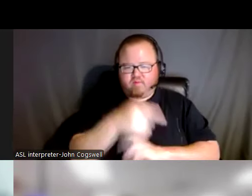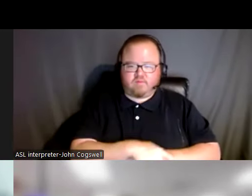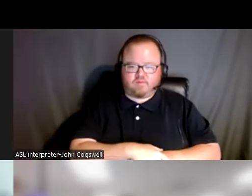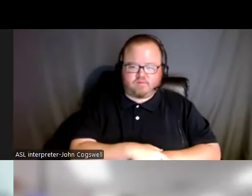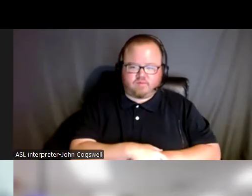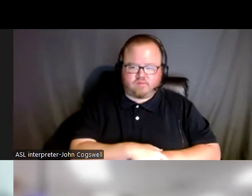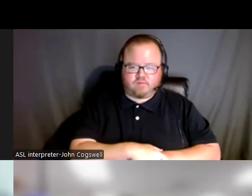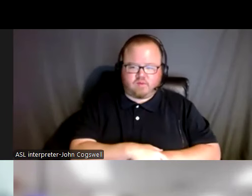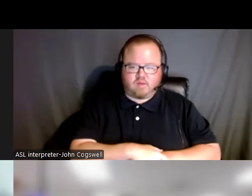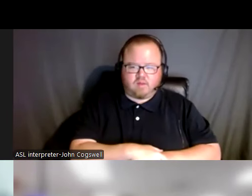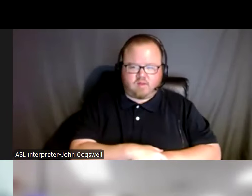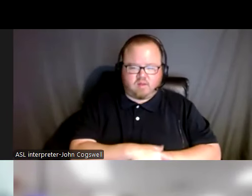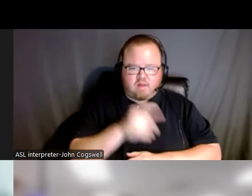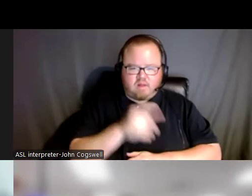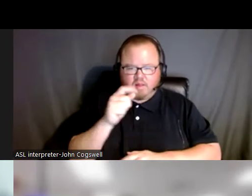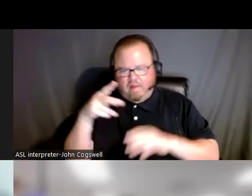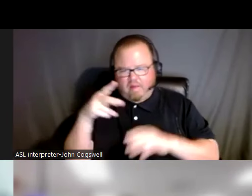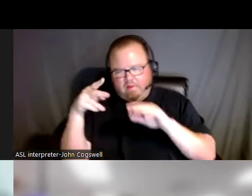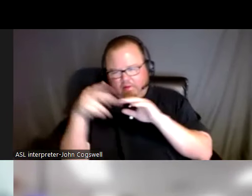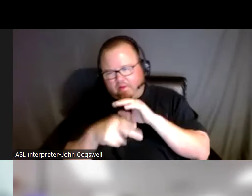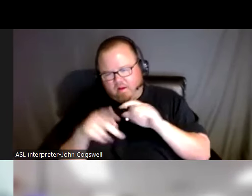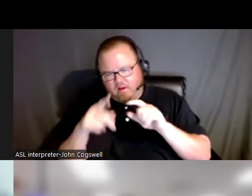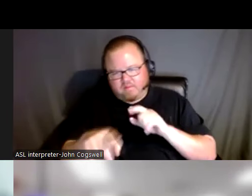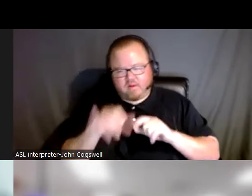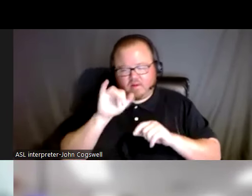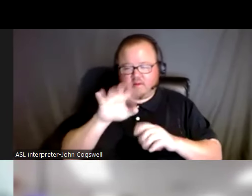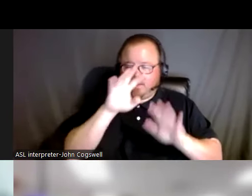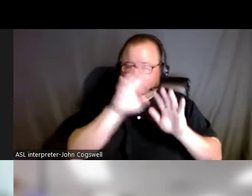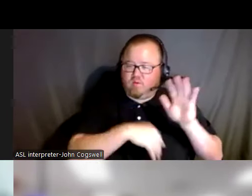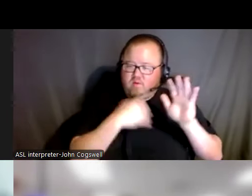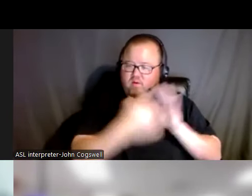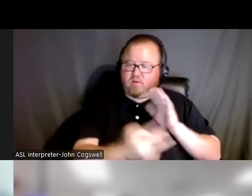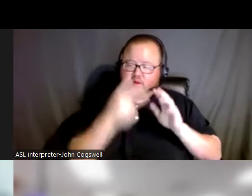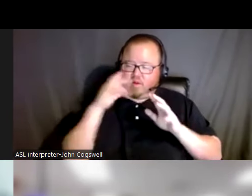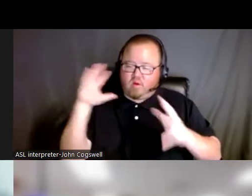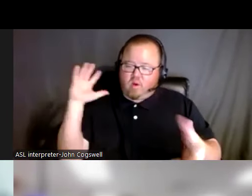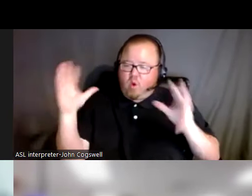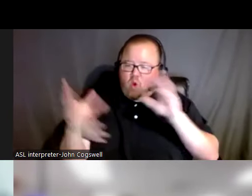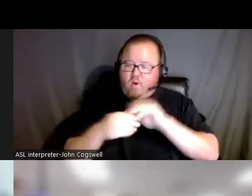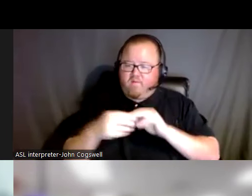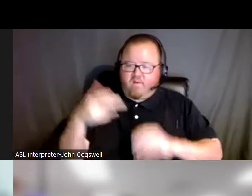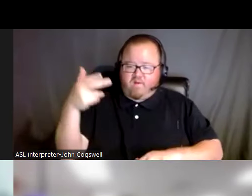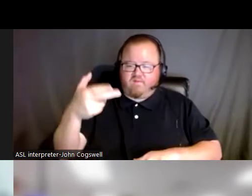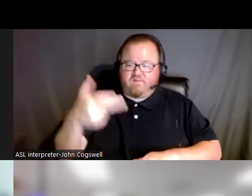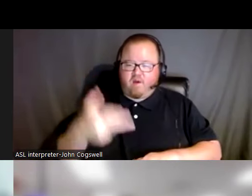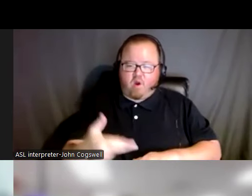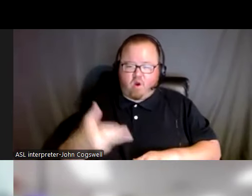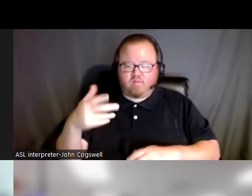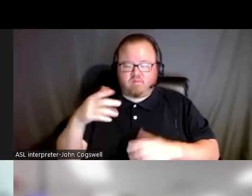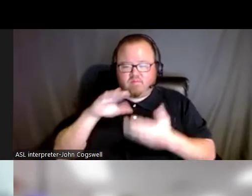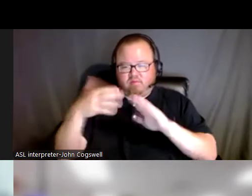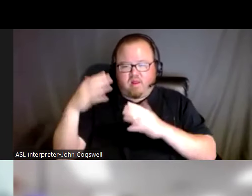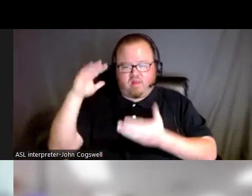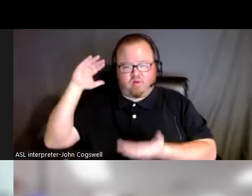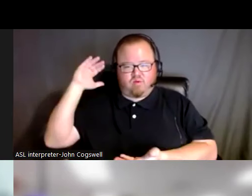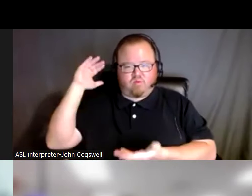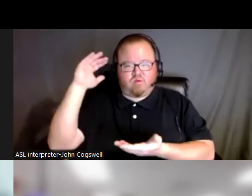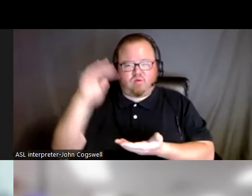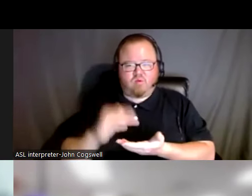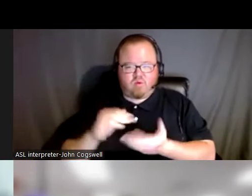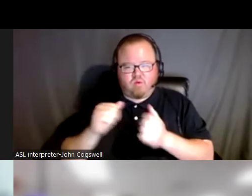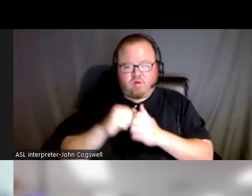it's a little cut off, but it's all right. But through this graph, we're seeing that overall firearm death rates have decreased among our